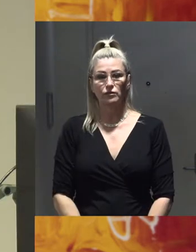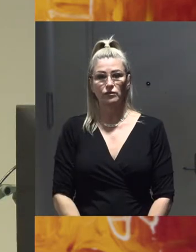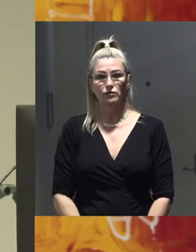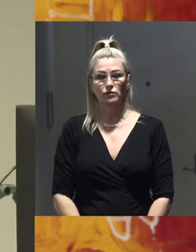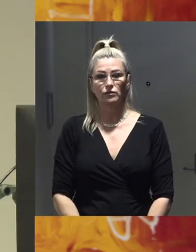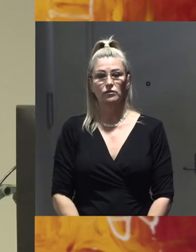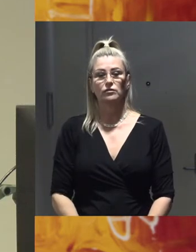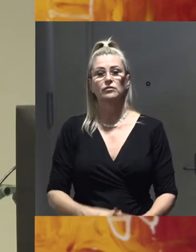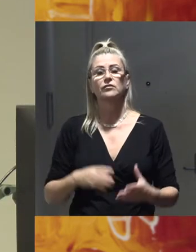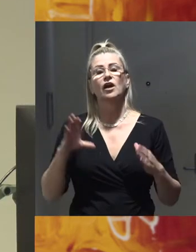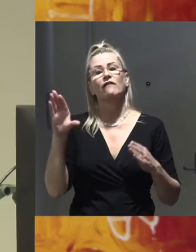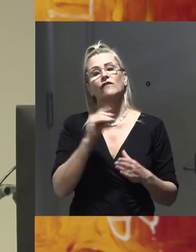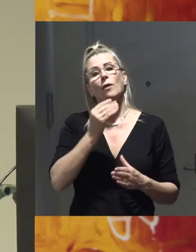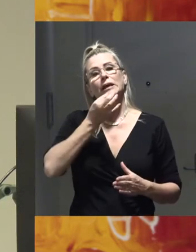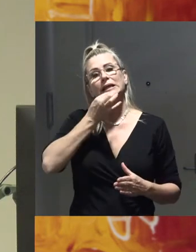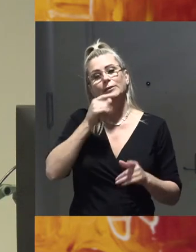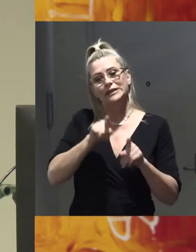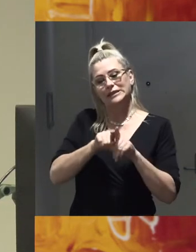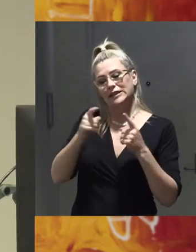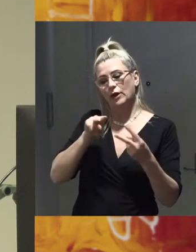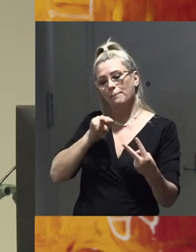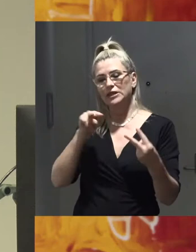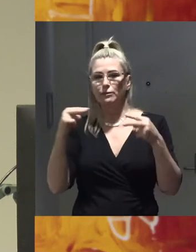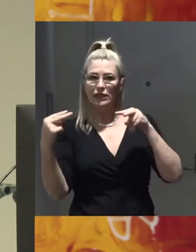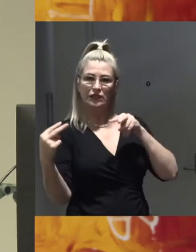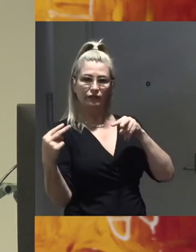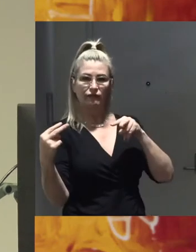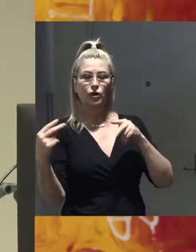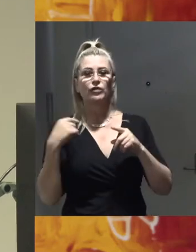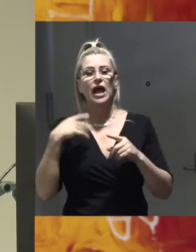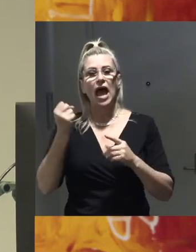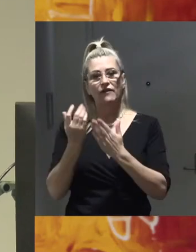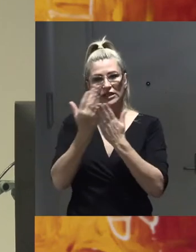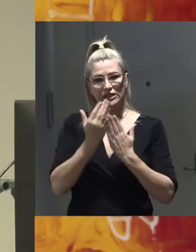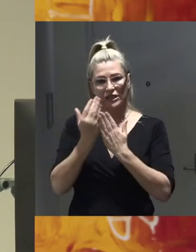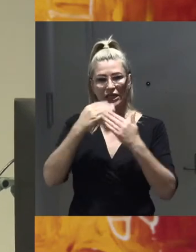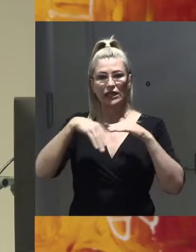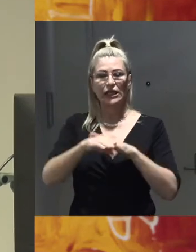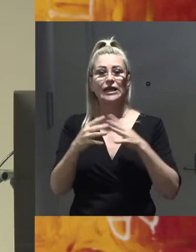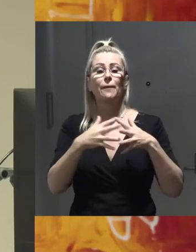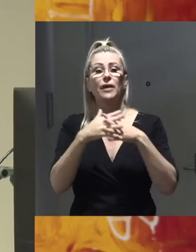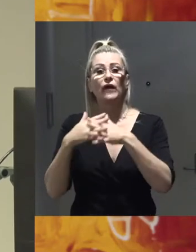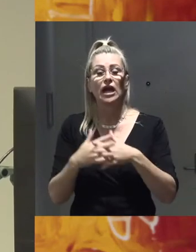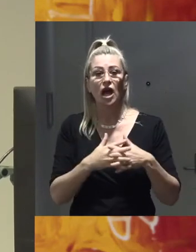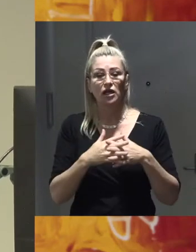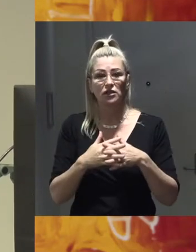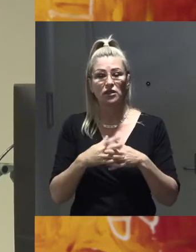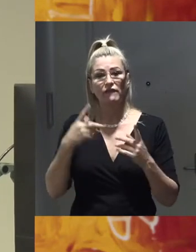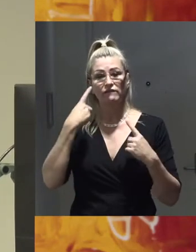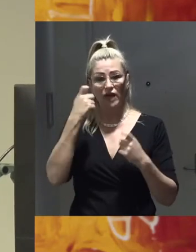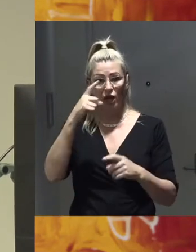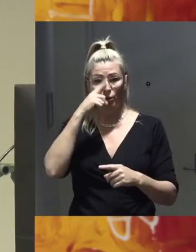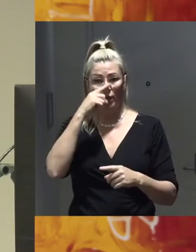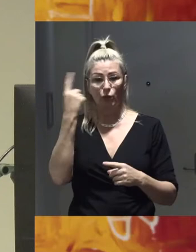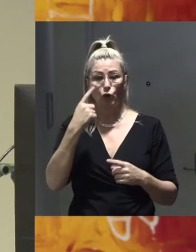And from a slightly different perspective, again, a study conducted in the United States found that people living